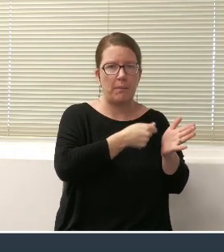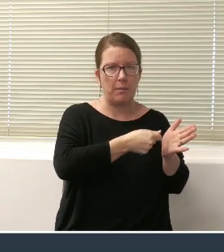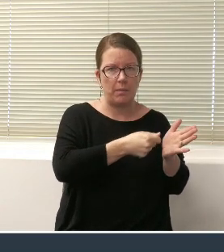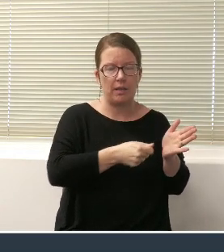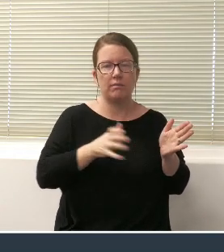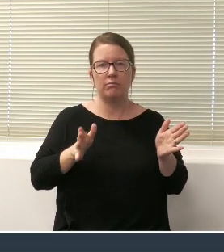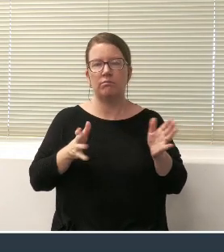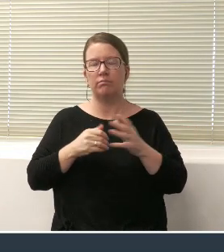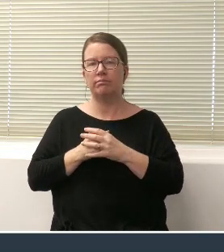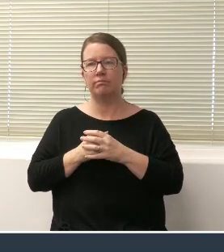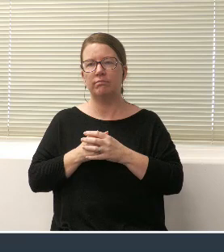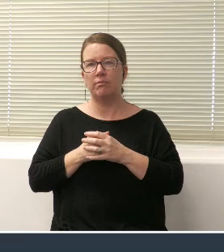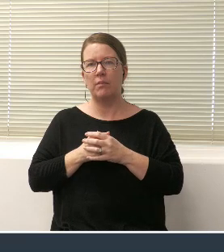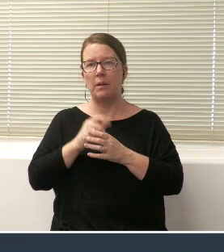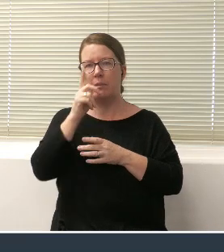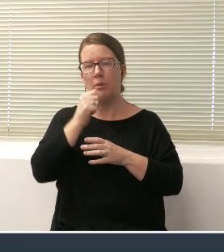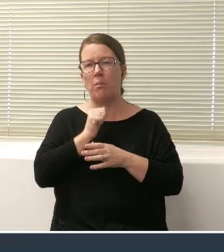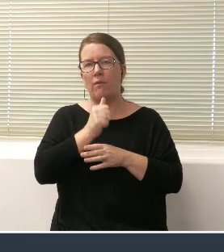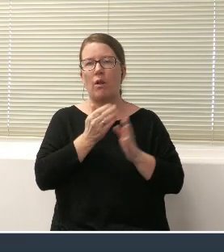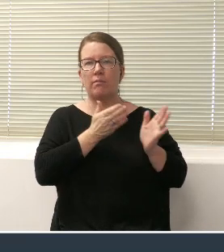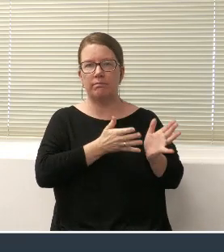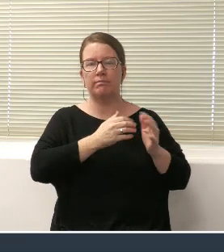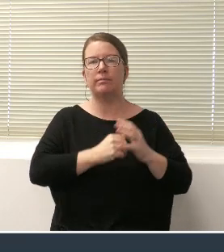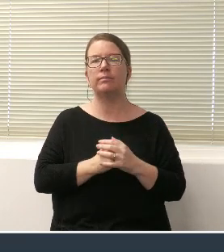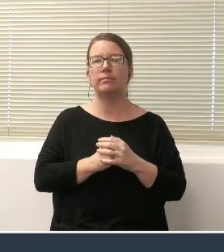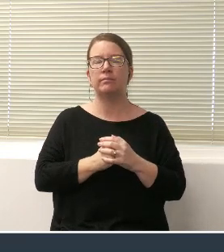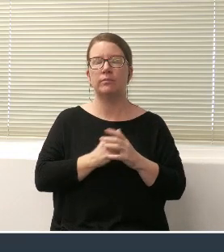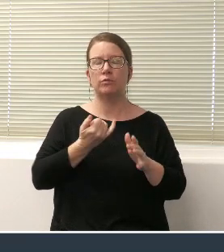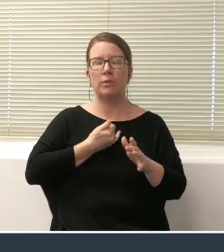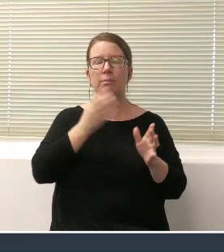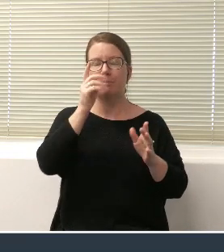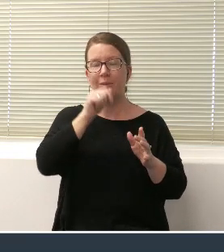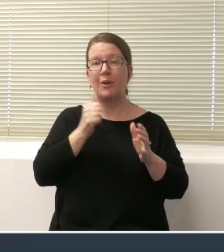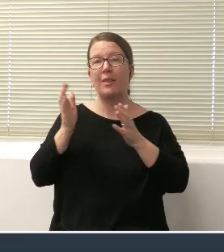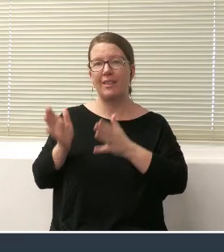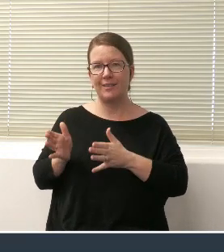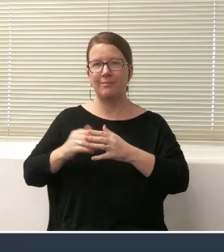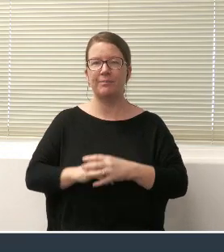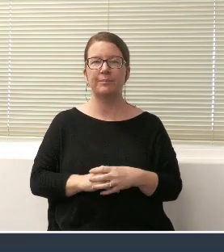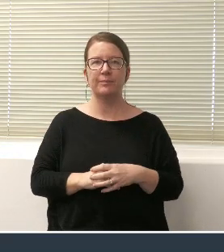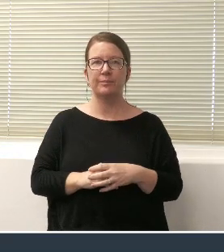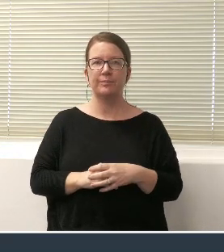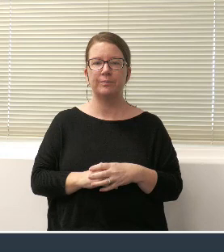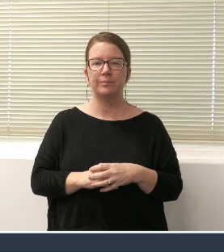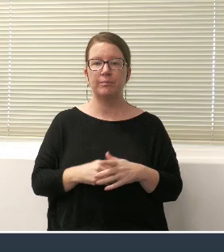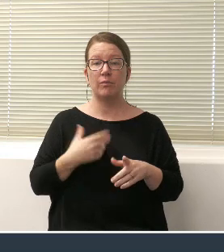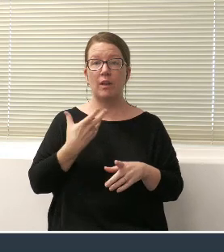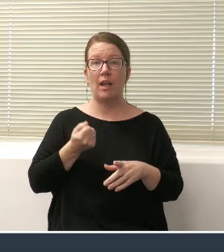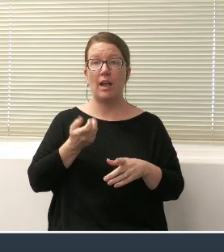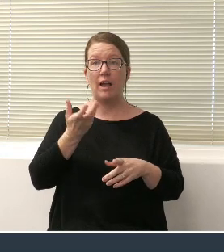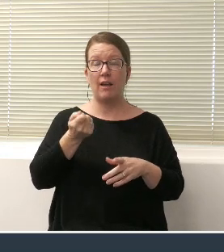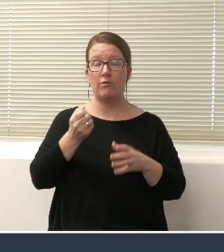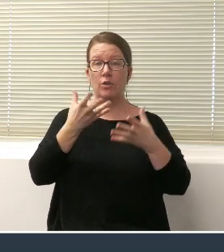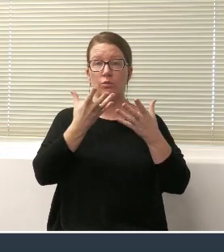Are there any further questions or discussion before I will just note there, we've got the